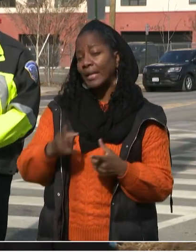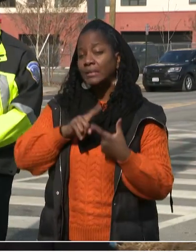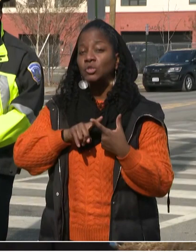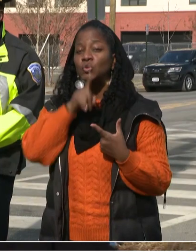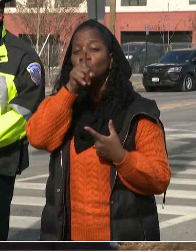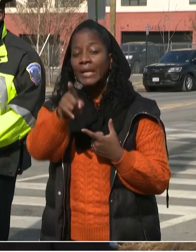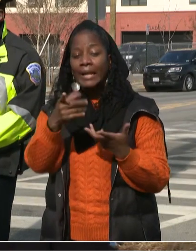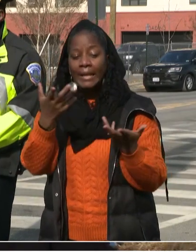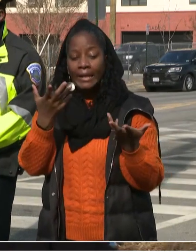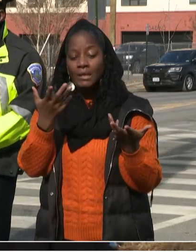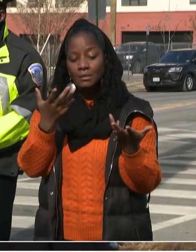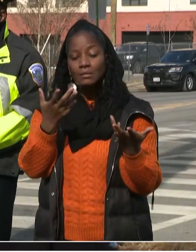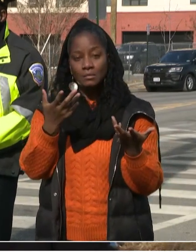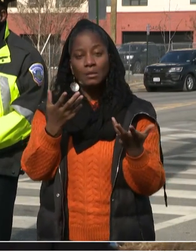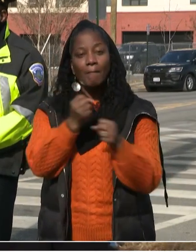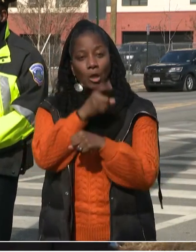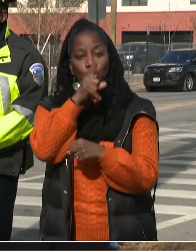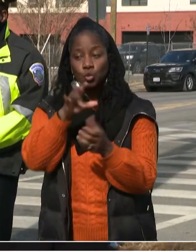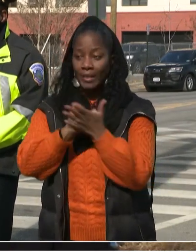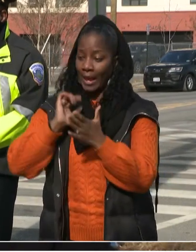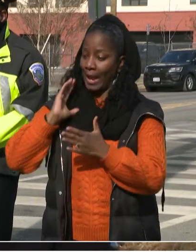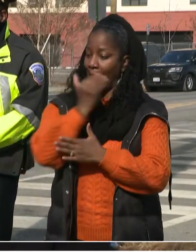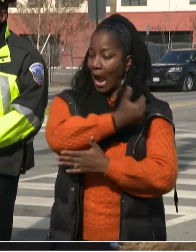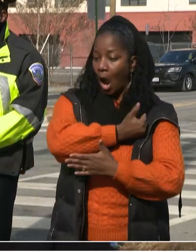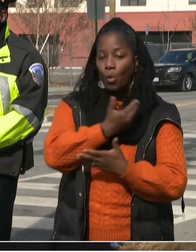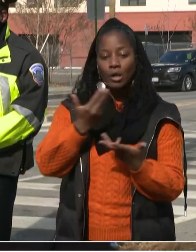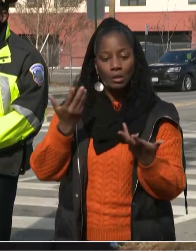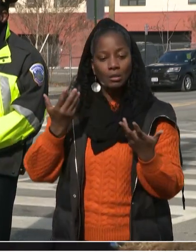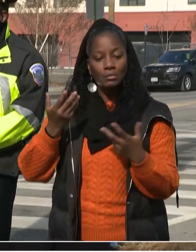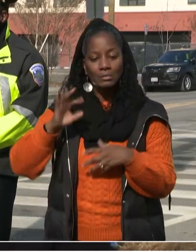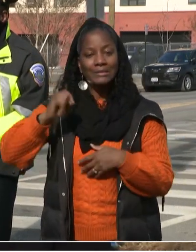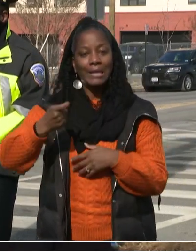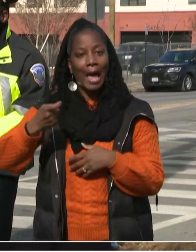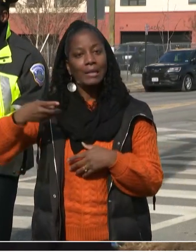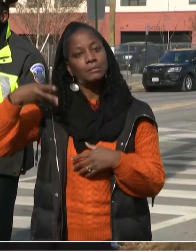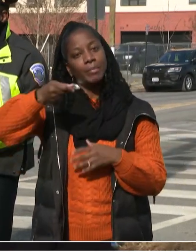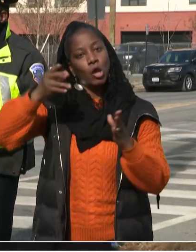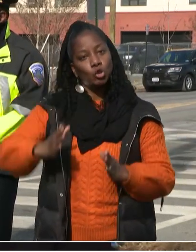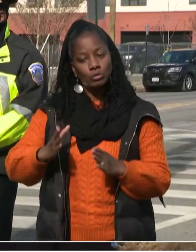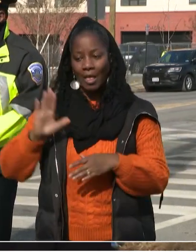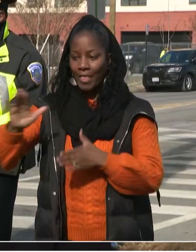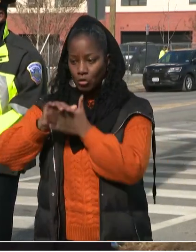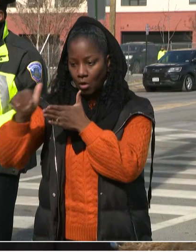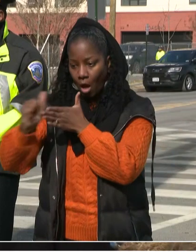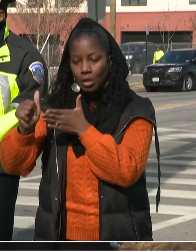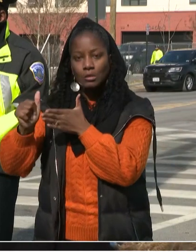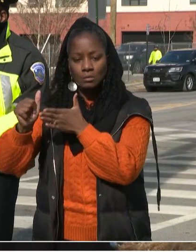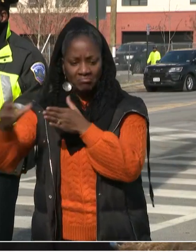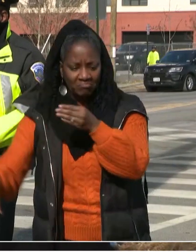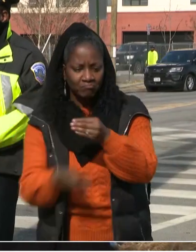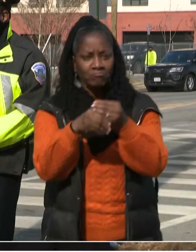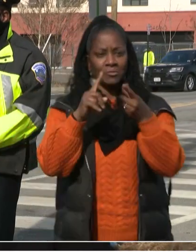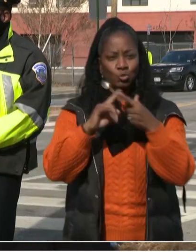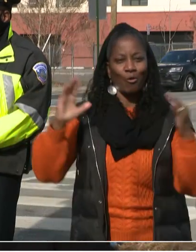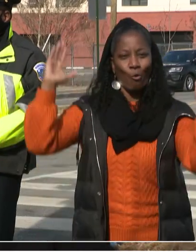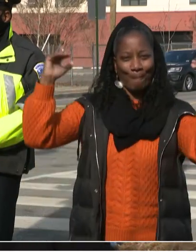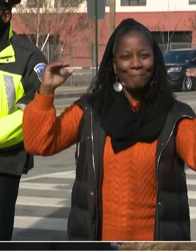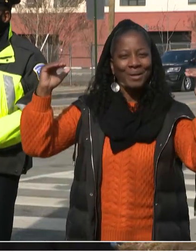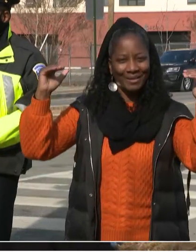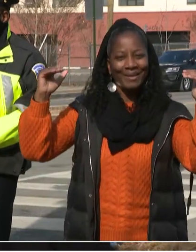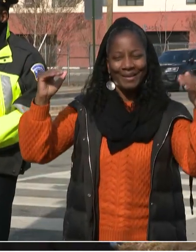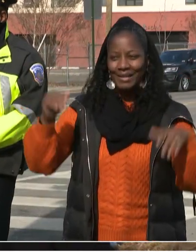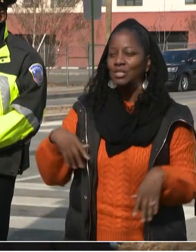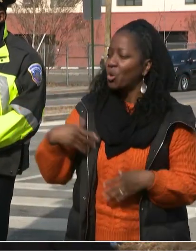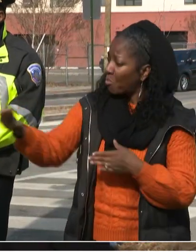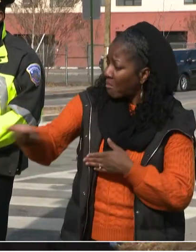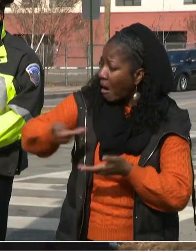district taxpayers' dollars into that hope. And what that means is that we're hiring people that